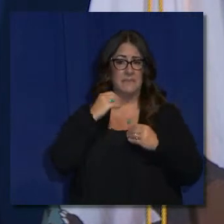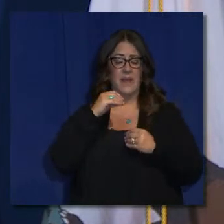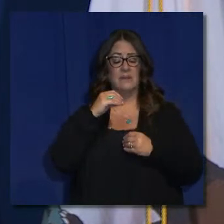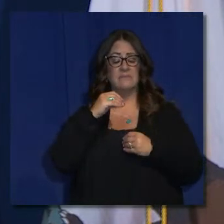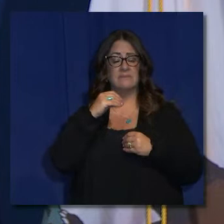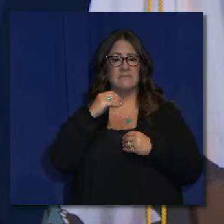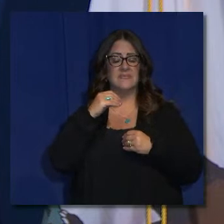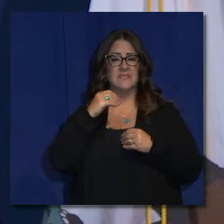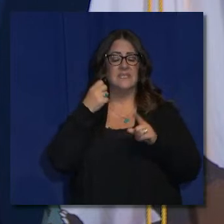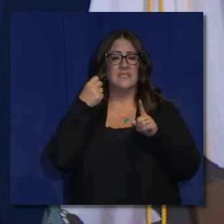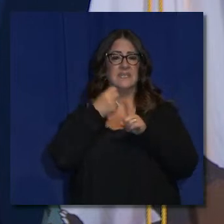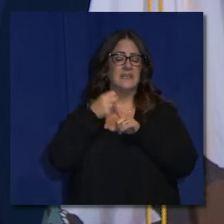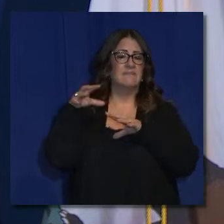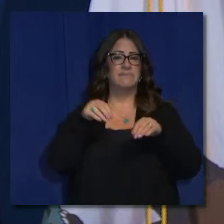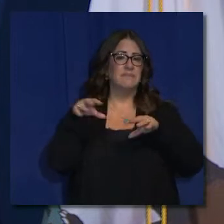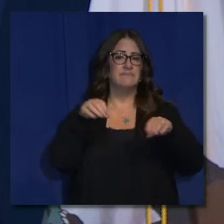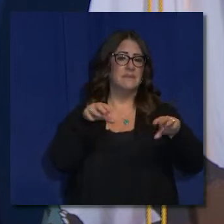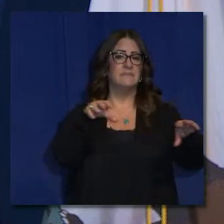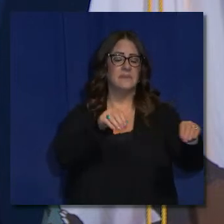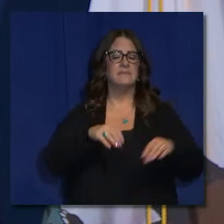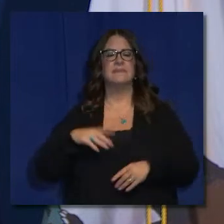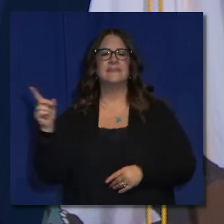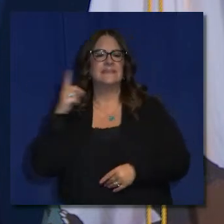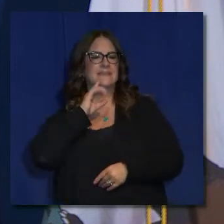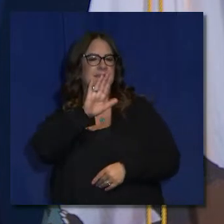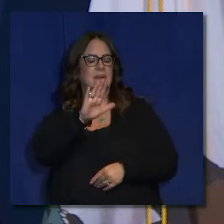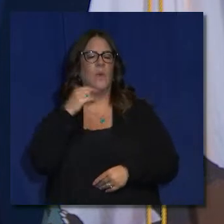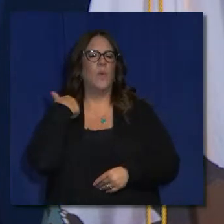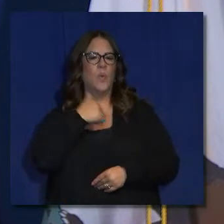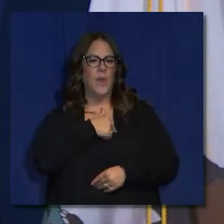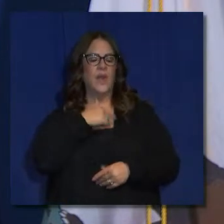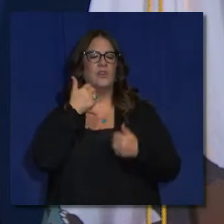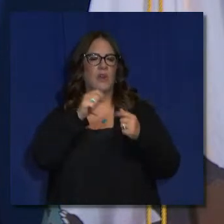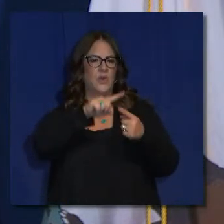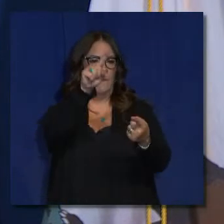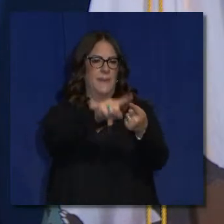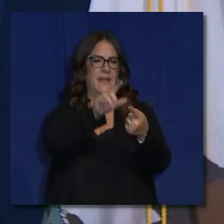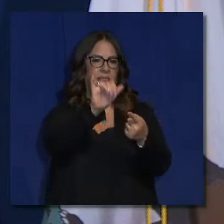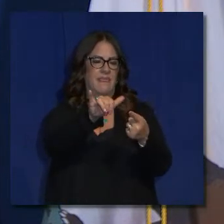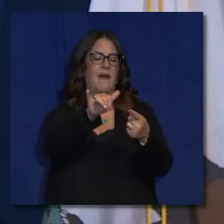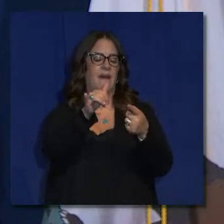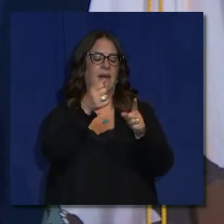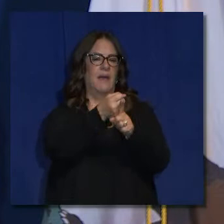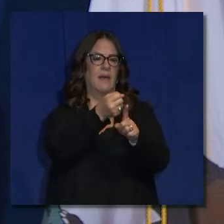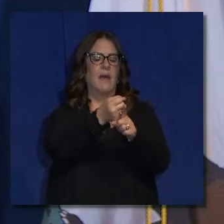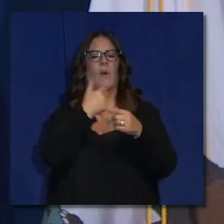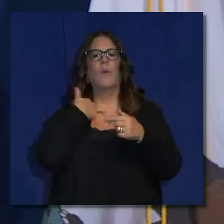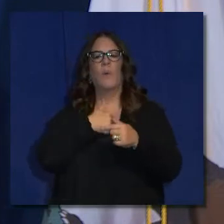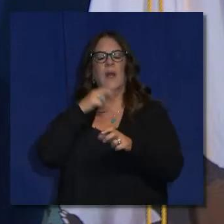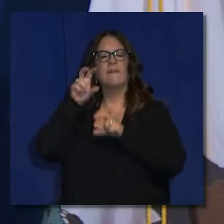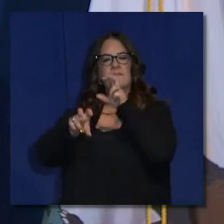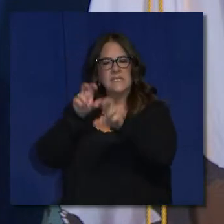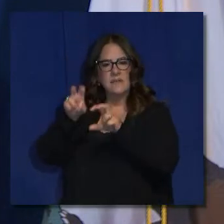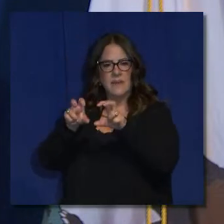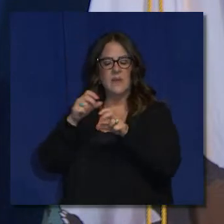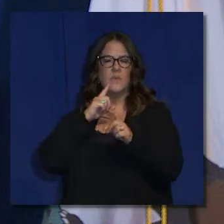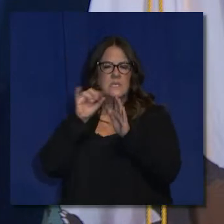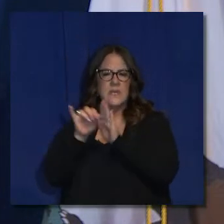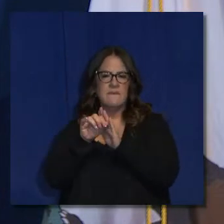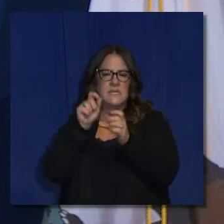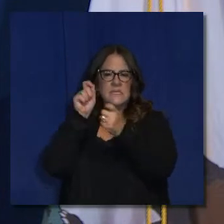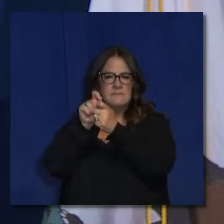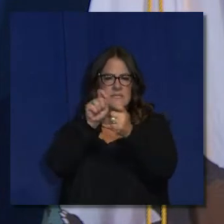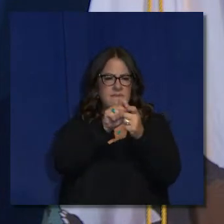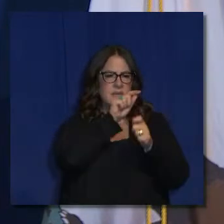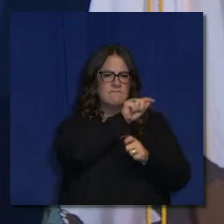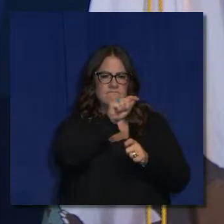we're going to do everything we can to mitigate that. That's why we're not just planning, we're investing. We're not just identifying an issue, we're identifying